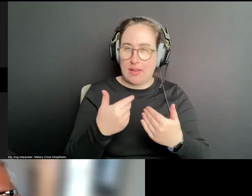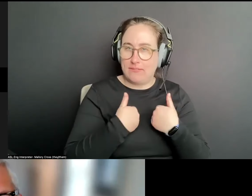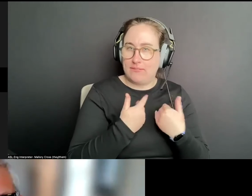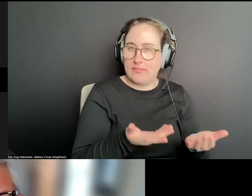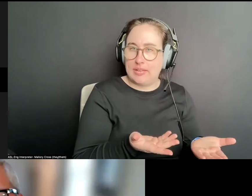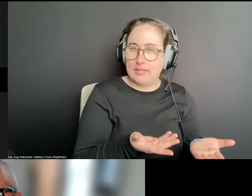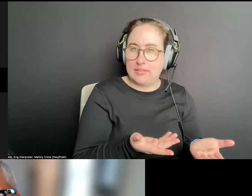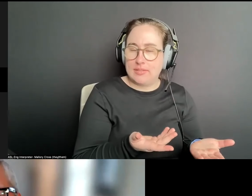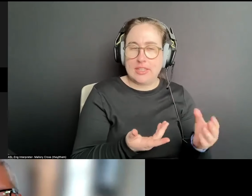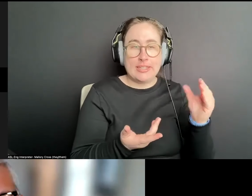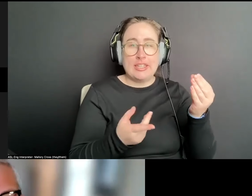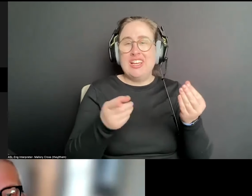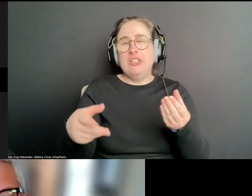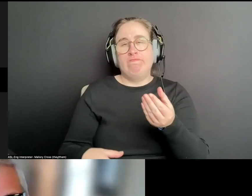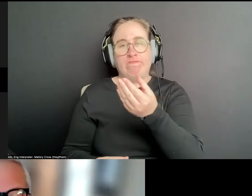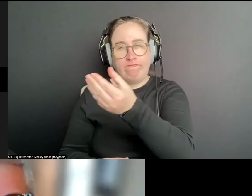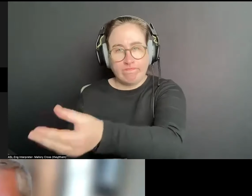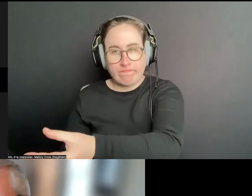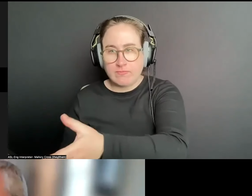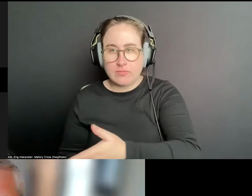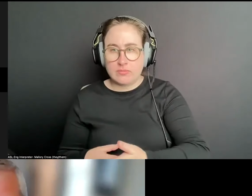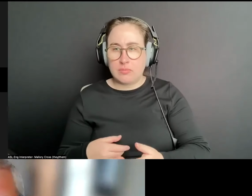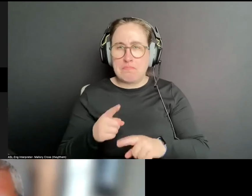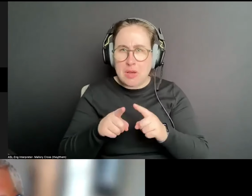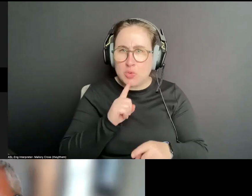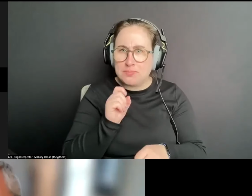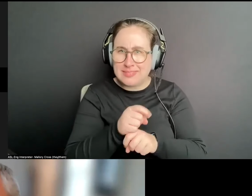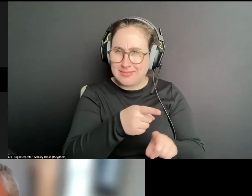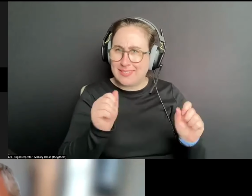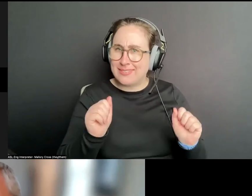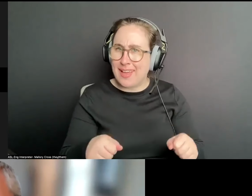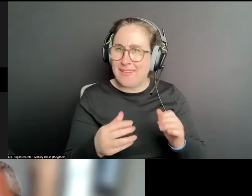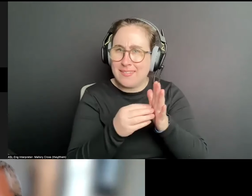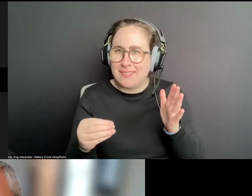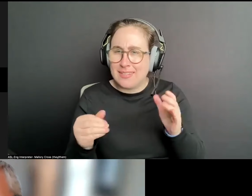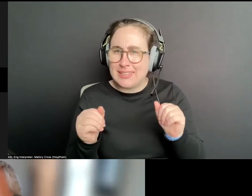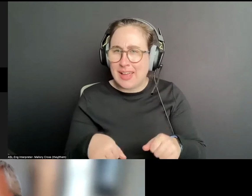the copyright holders. So actually, you see, in some instances,